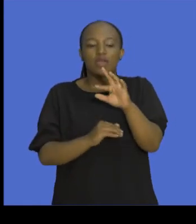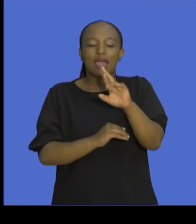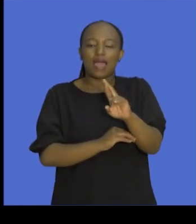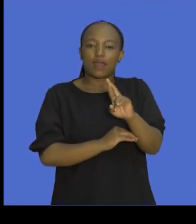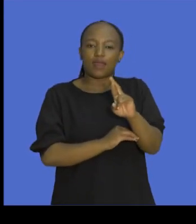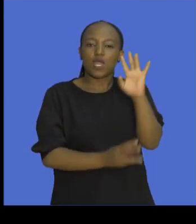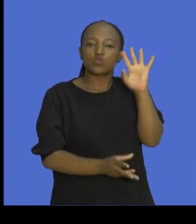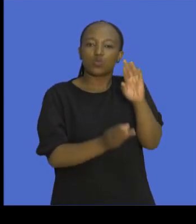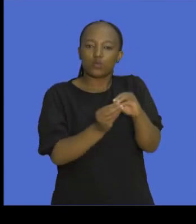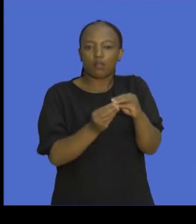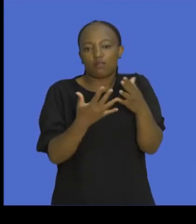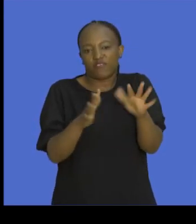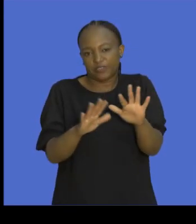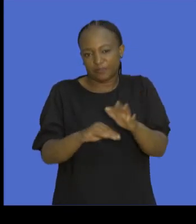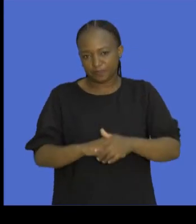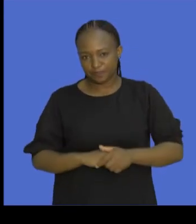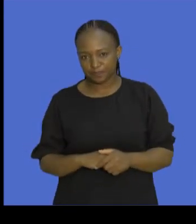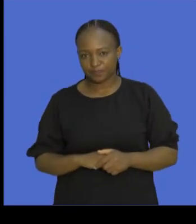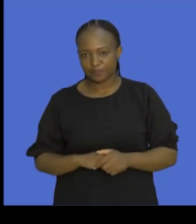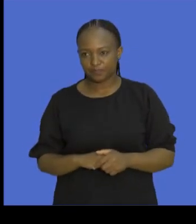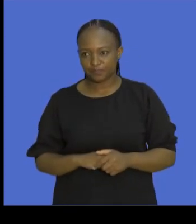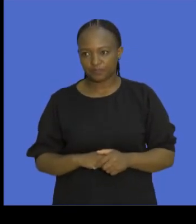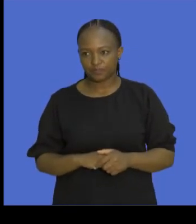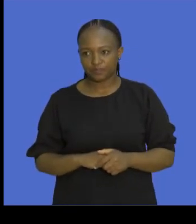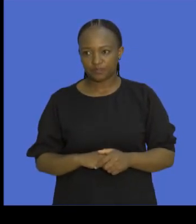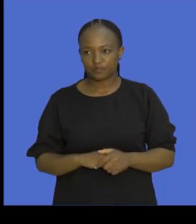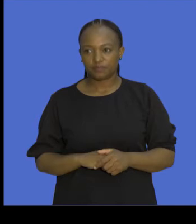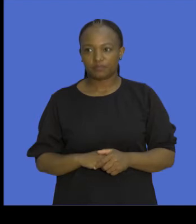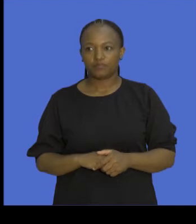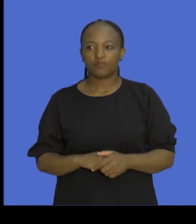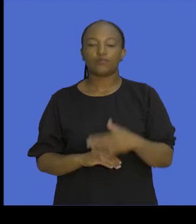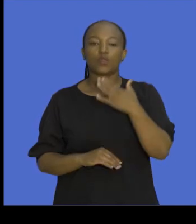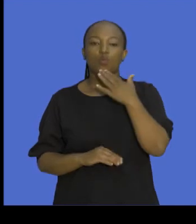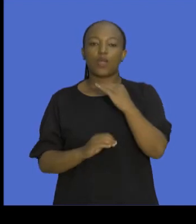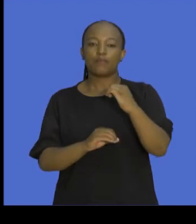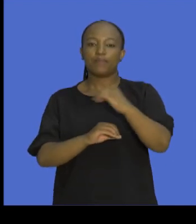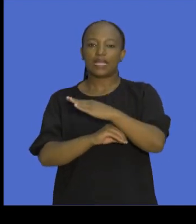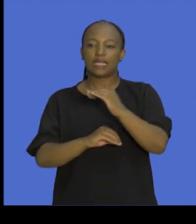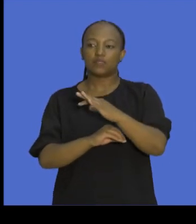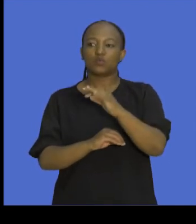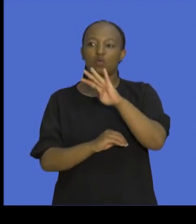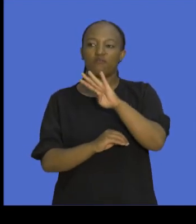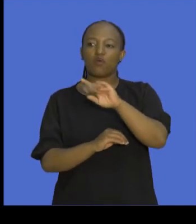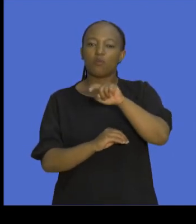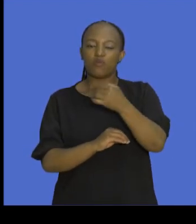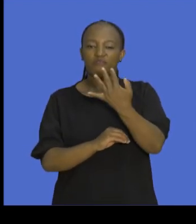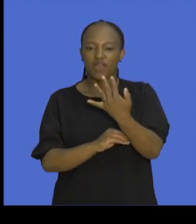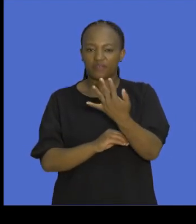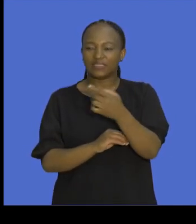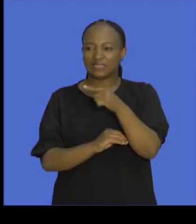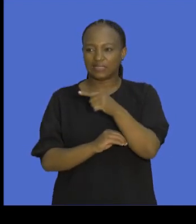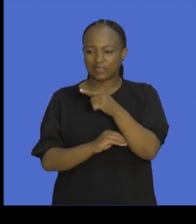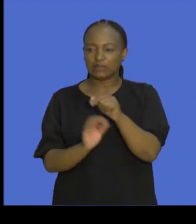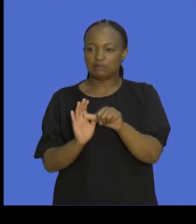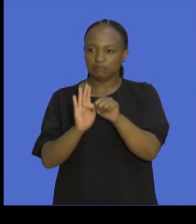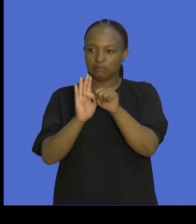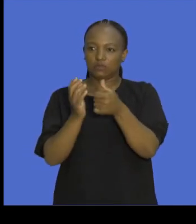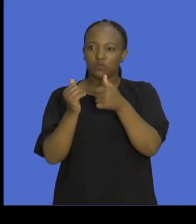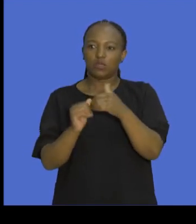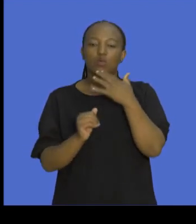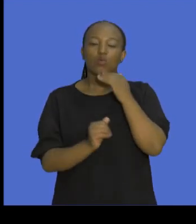R total, okay? Right, okay? Then that's the main current, which is the current total, okay? And